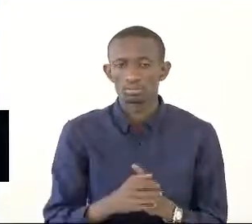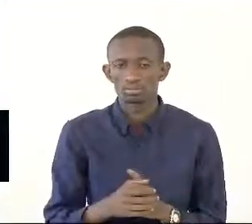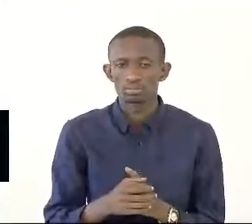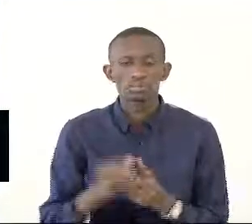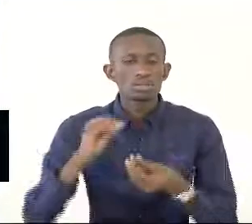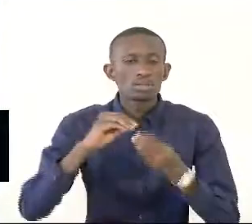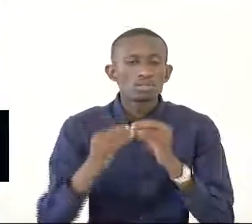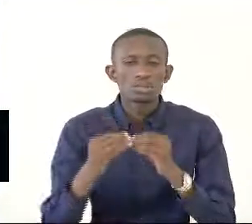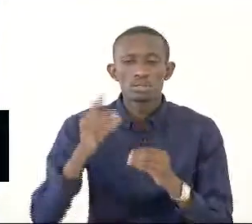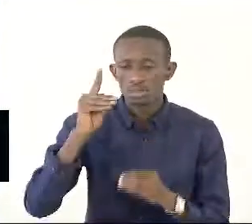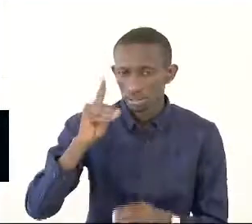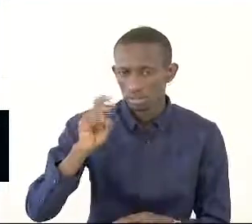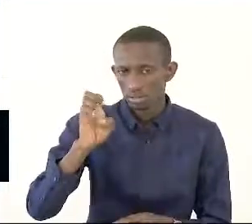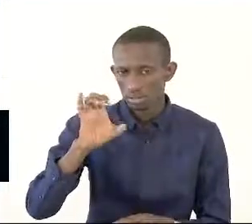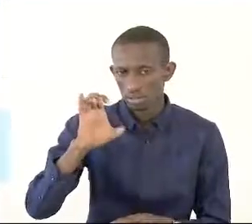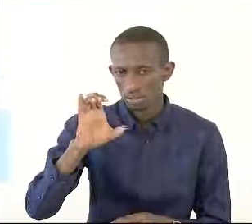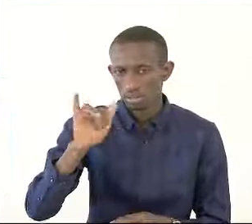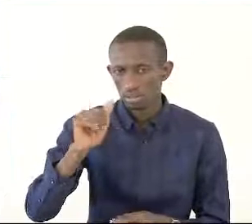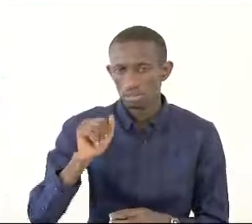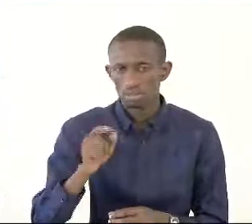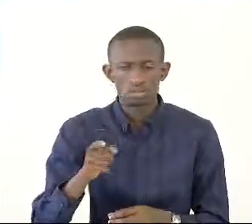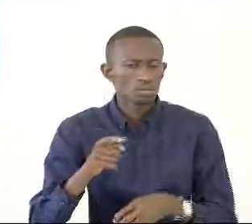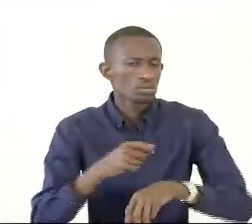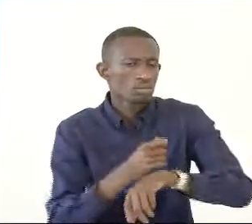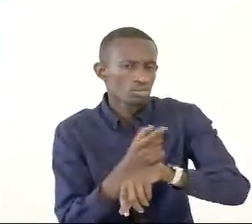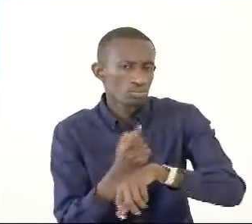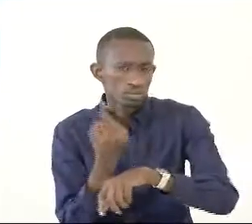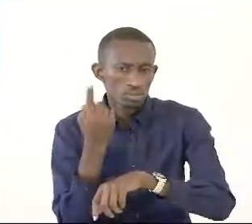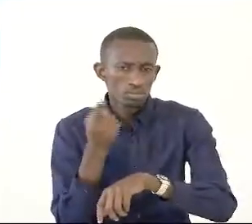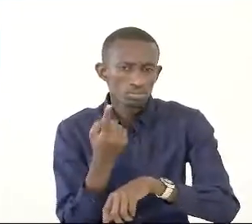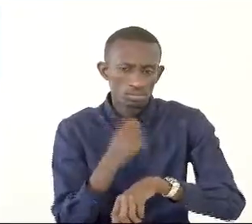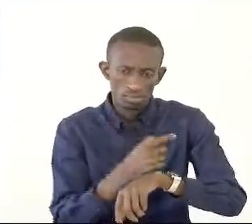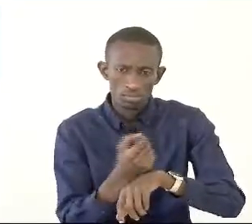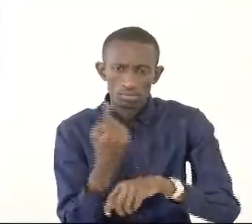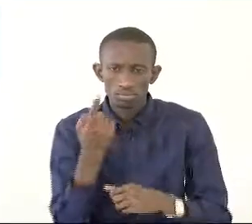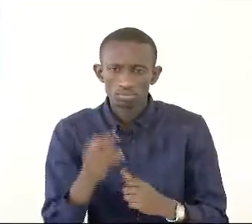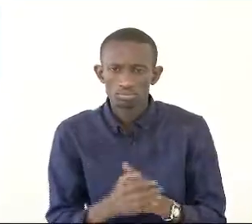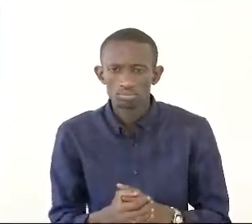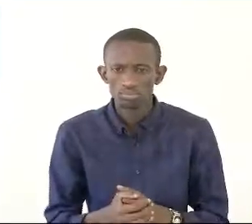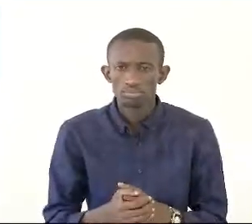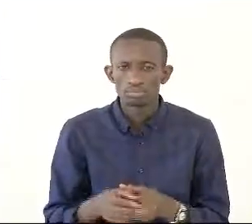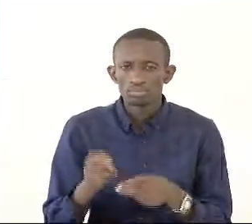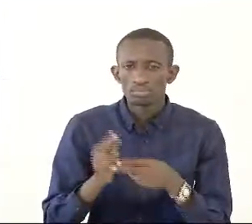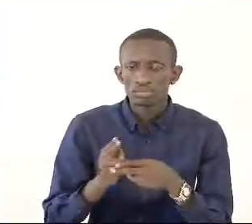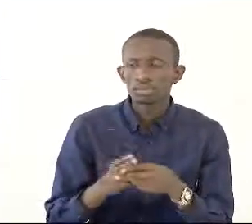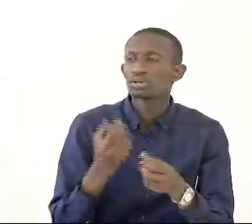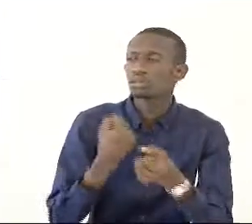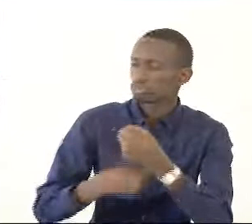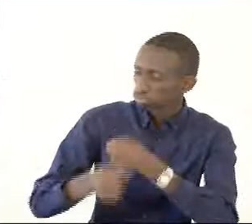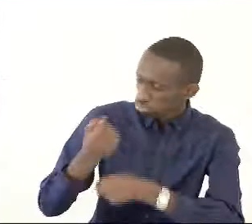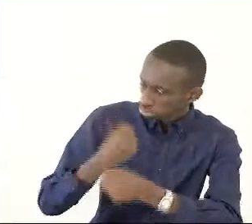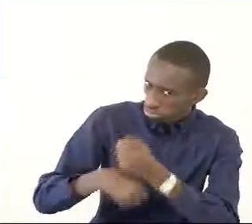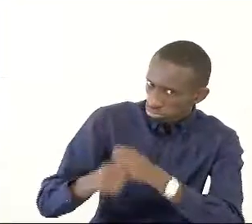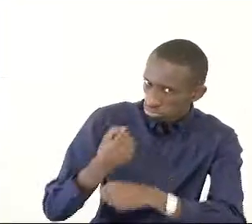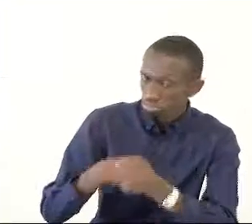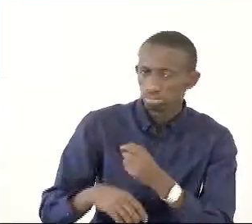of decays per second of a sample is called activity. This is what we call